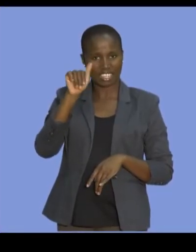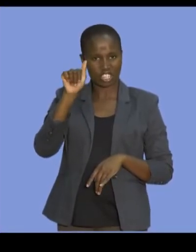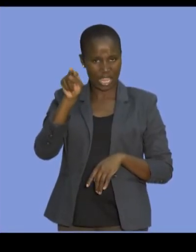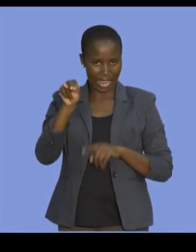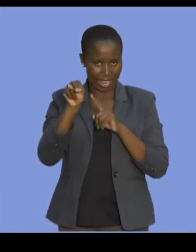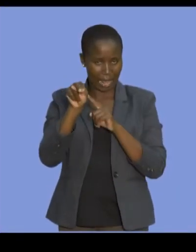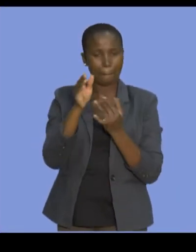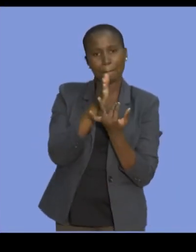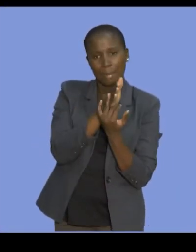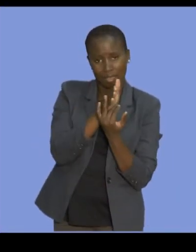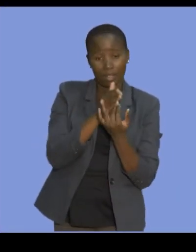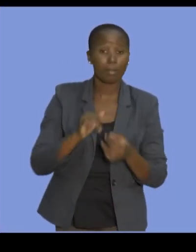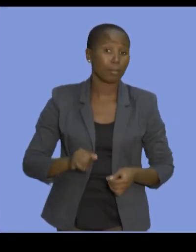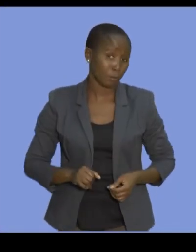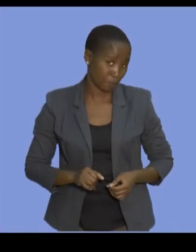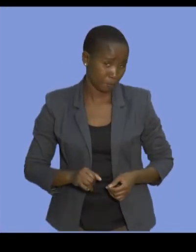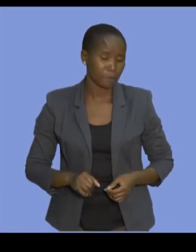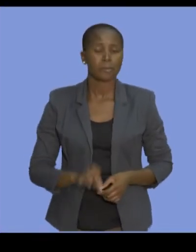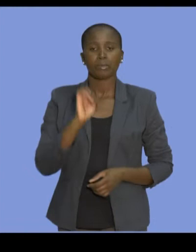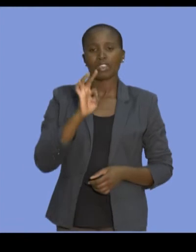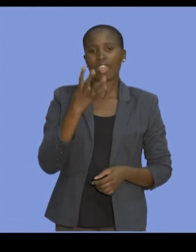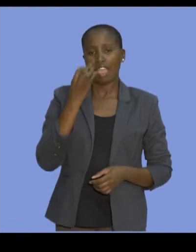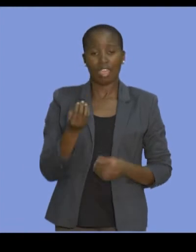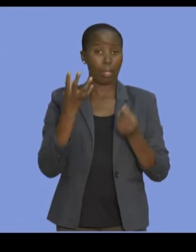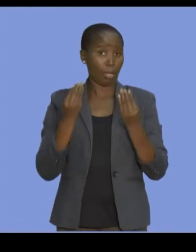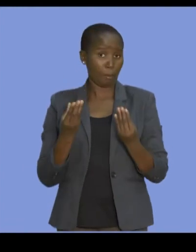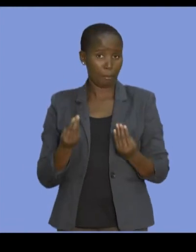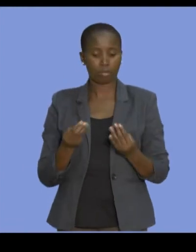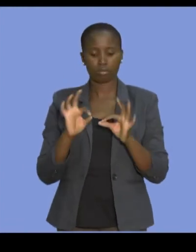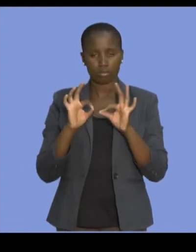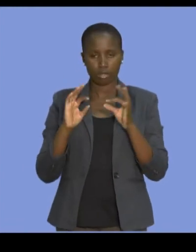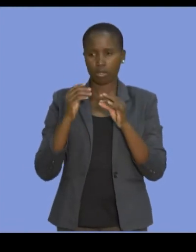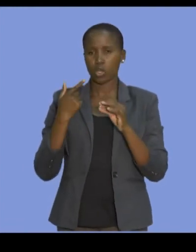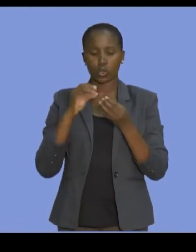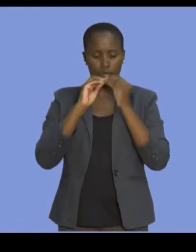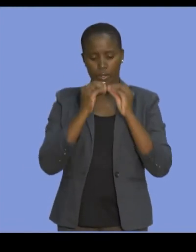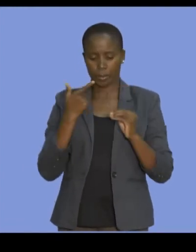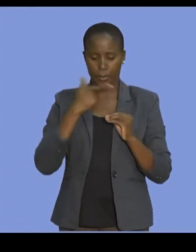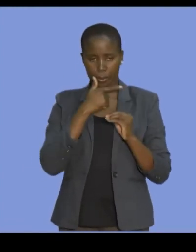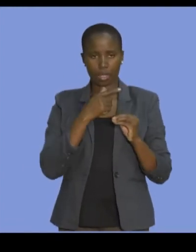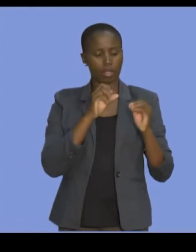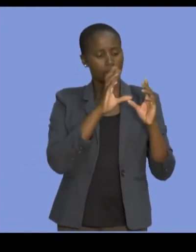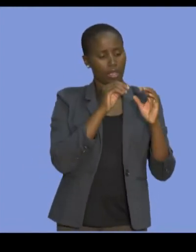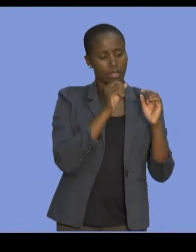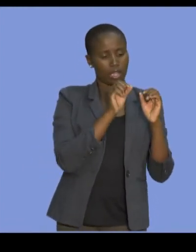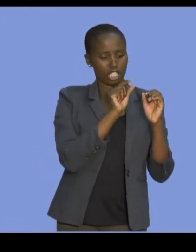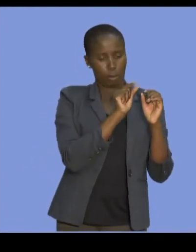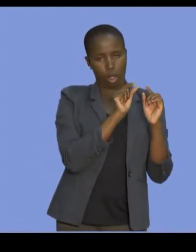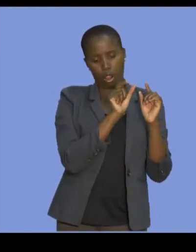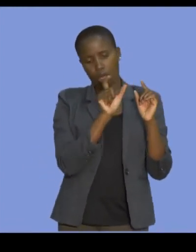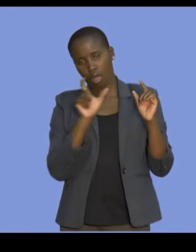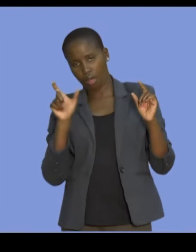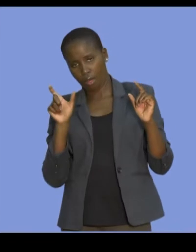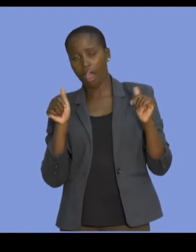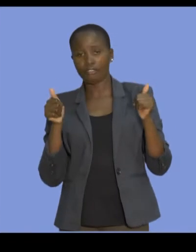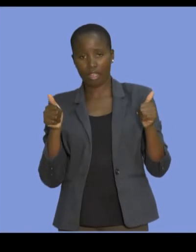If there are n numbers in order from the smallest to the highest, the median lies in